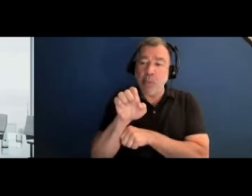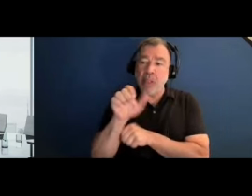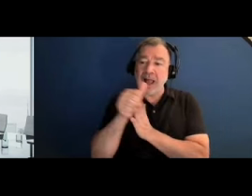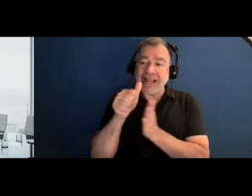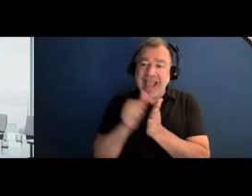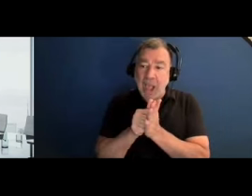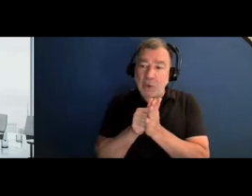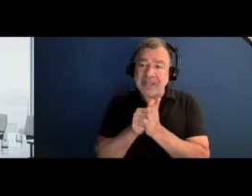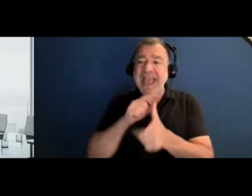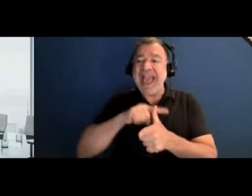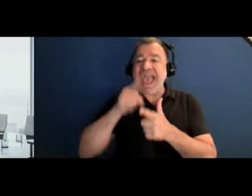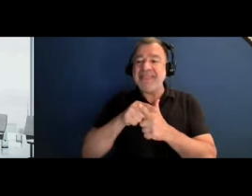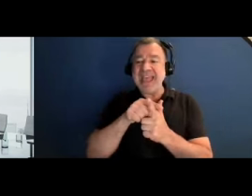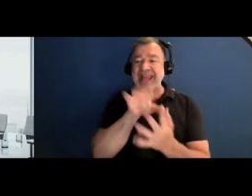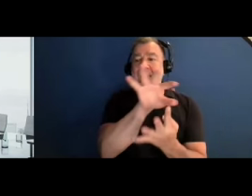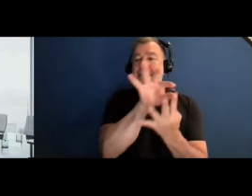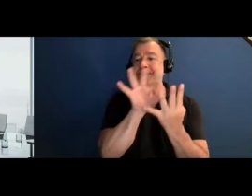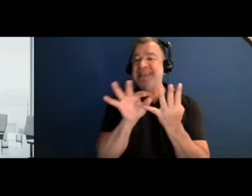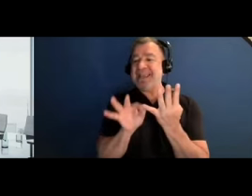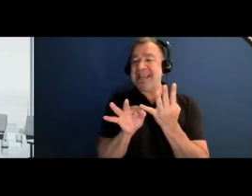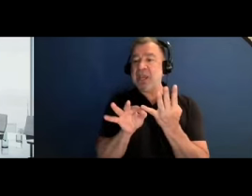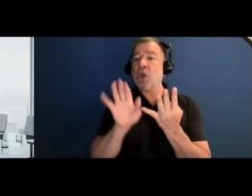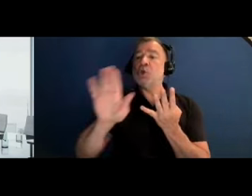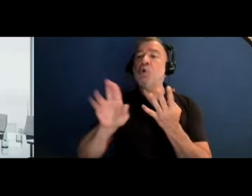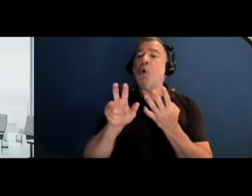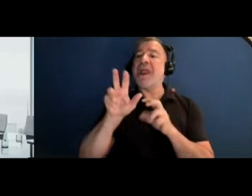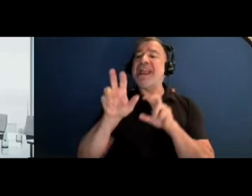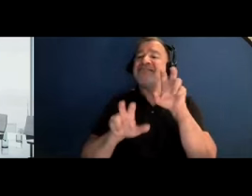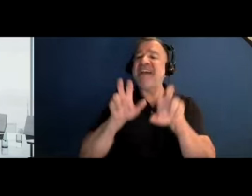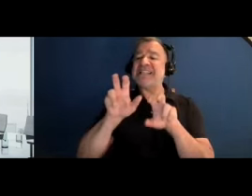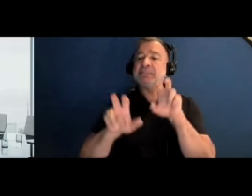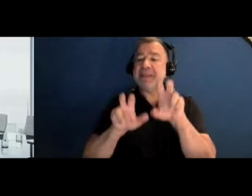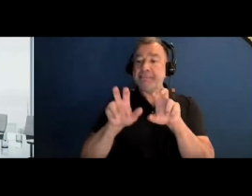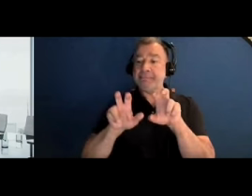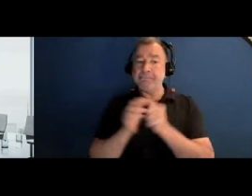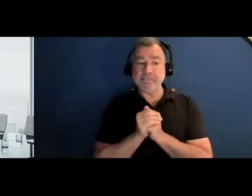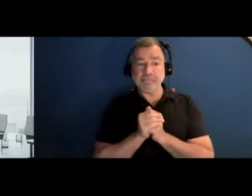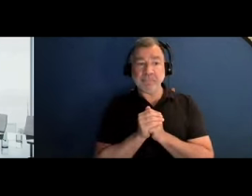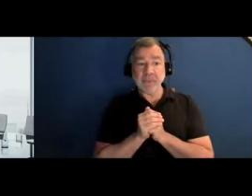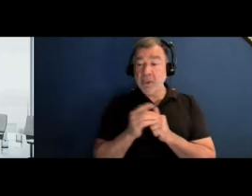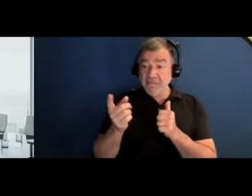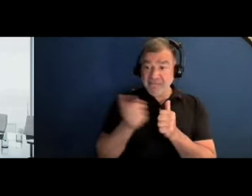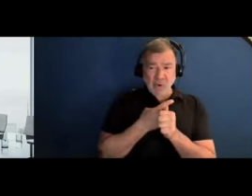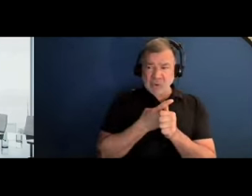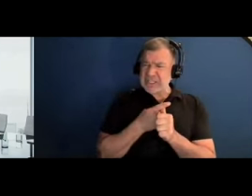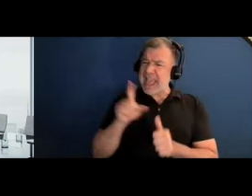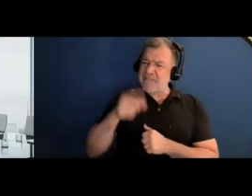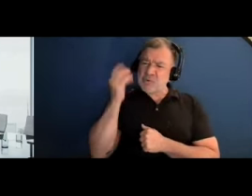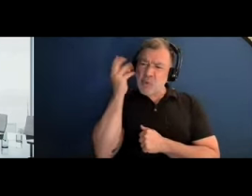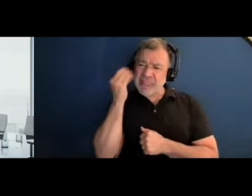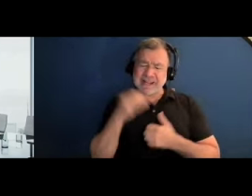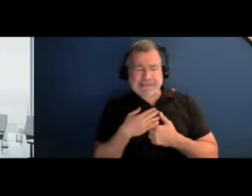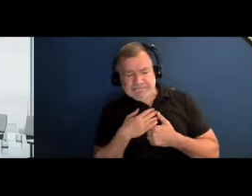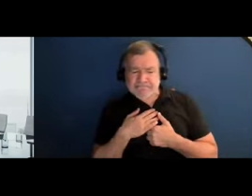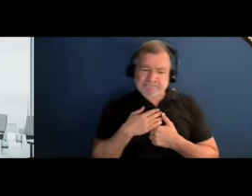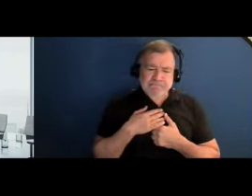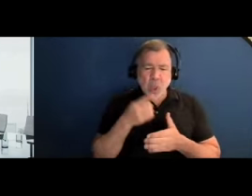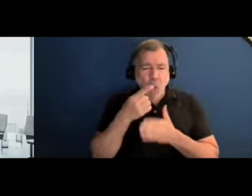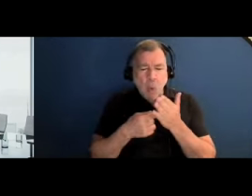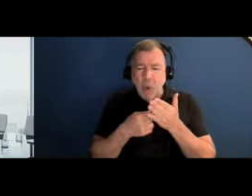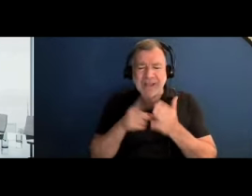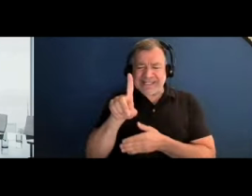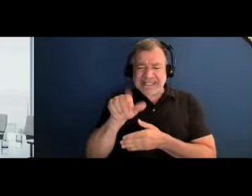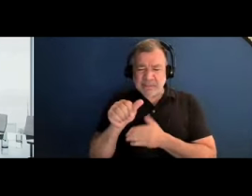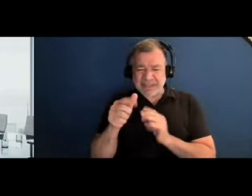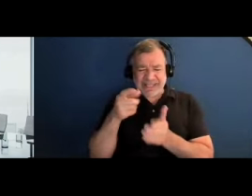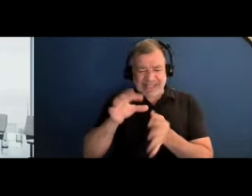things that you really need to think about, right? So number 1, what disability expenses do you want to save for?